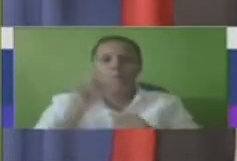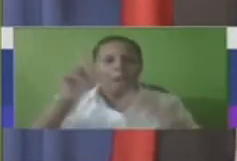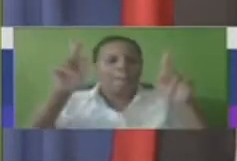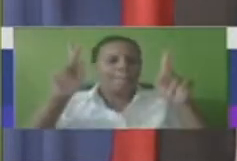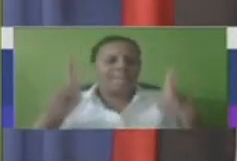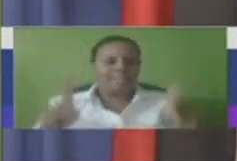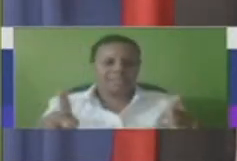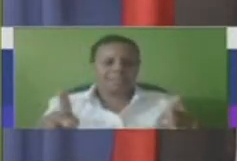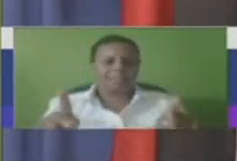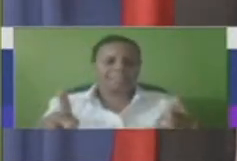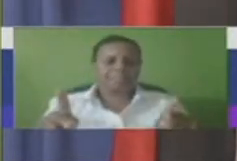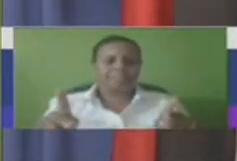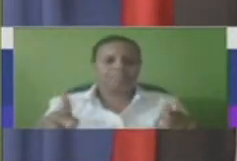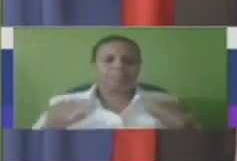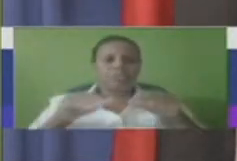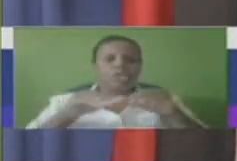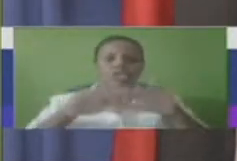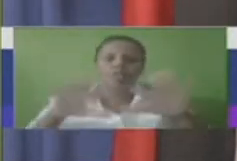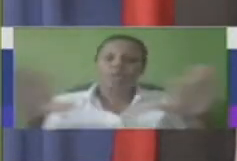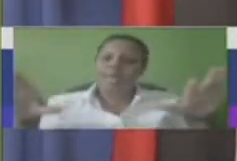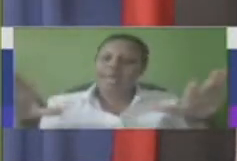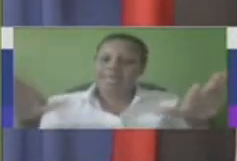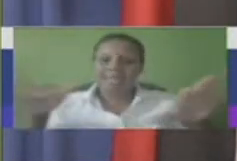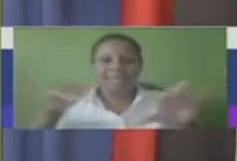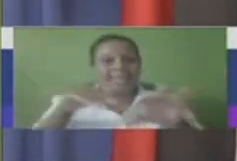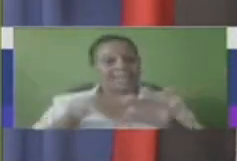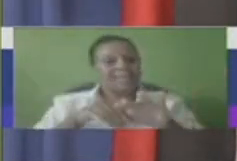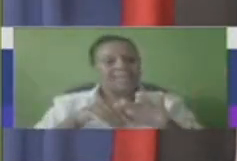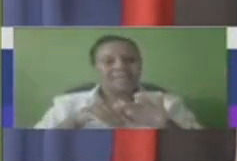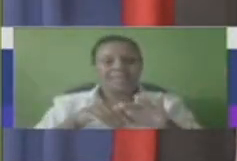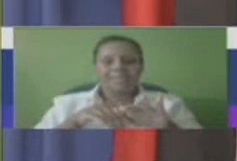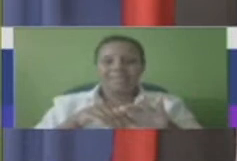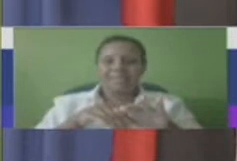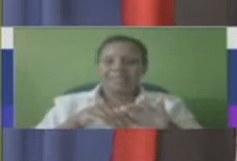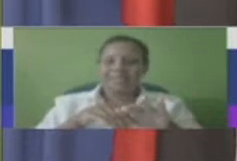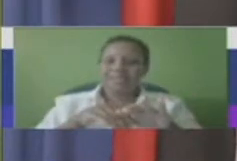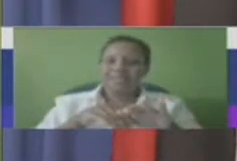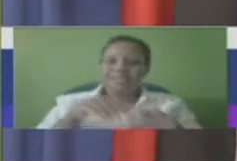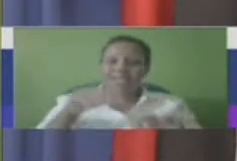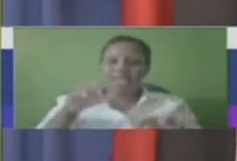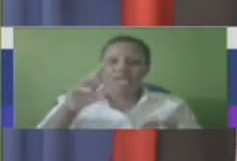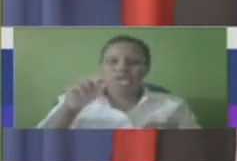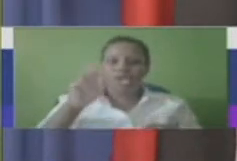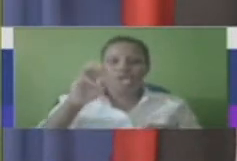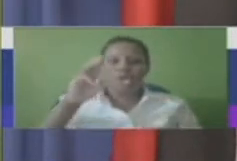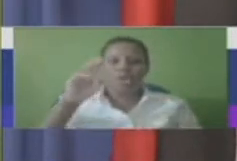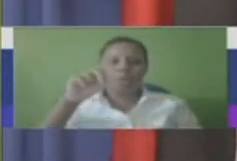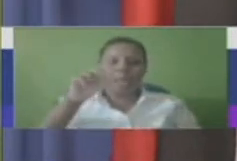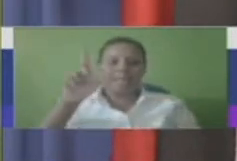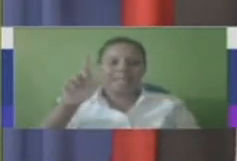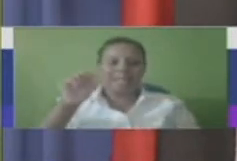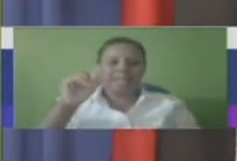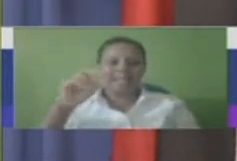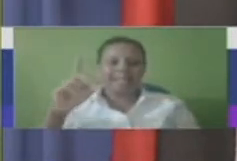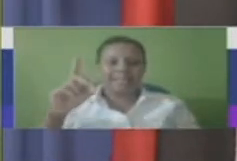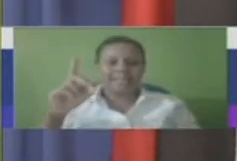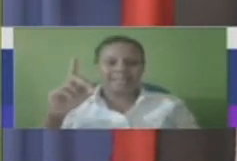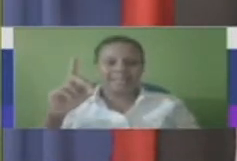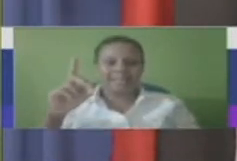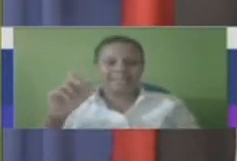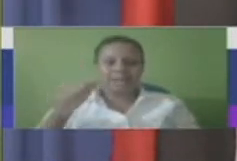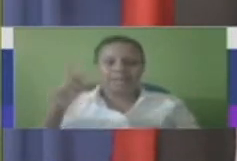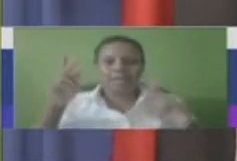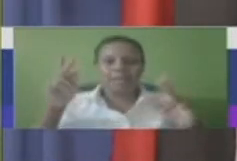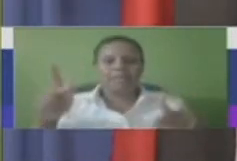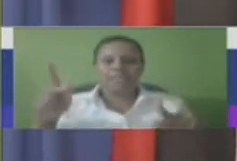any person who comes into this country and decide to play fast and loose with our quarantine system and our entry requirements will face